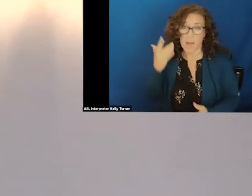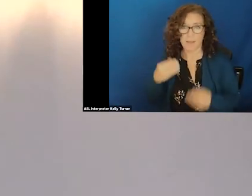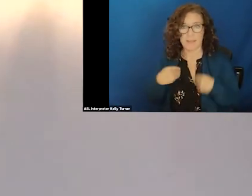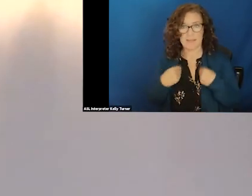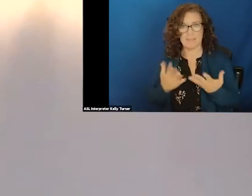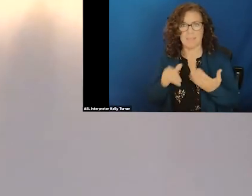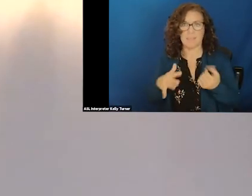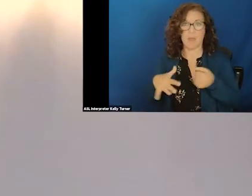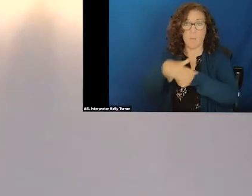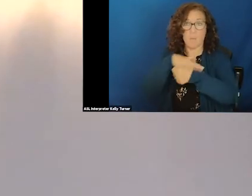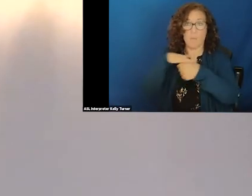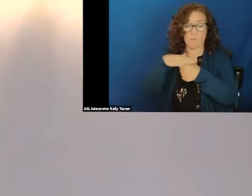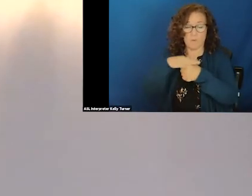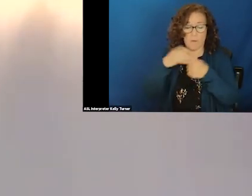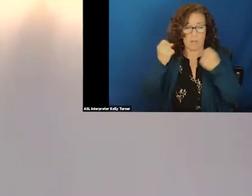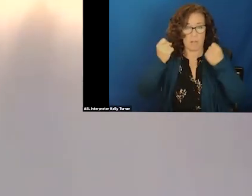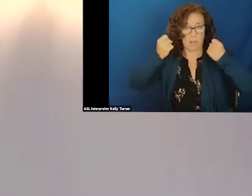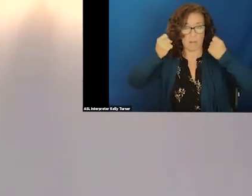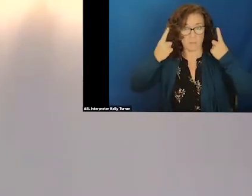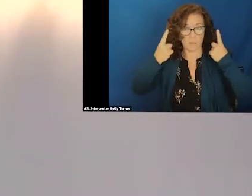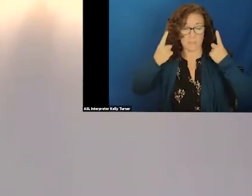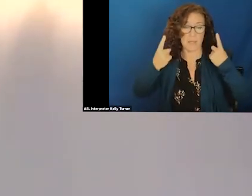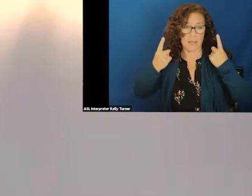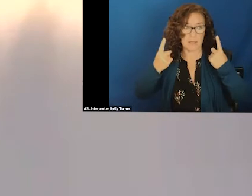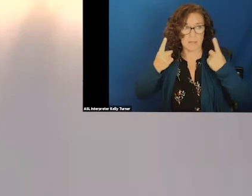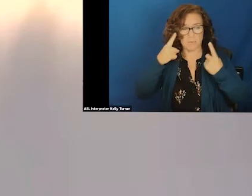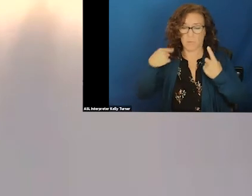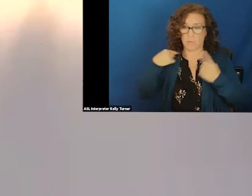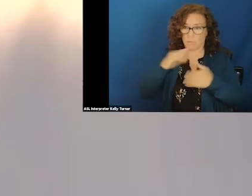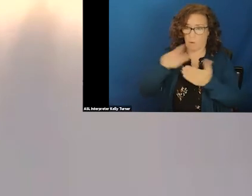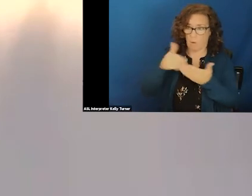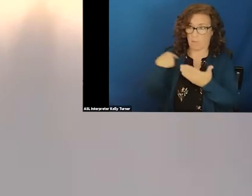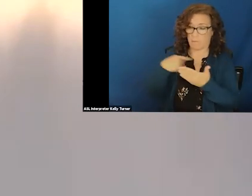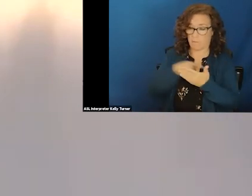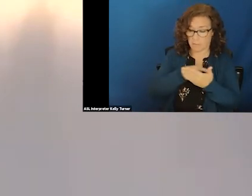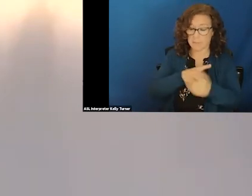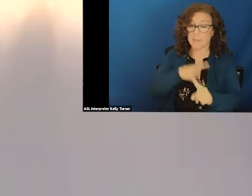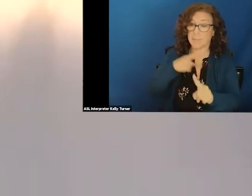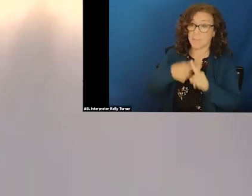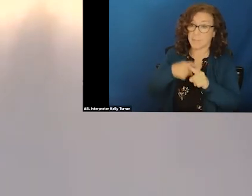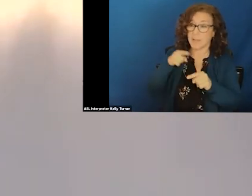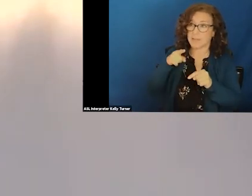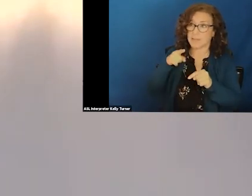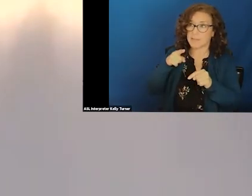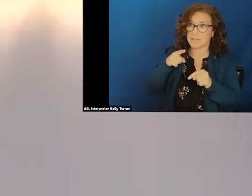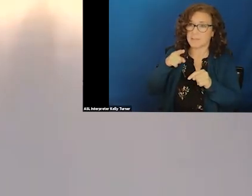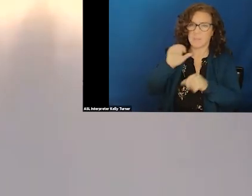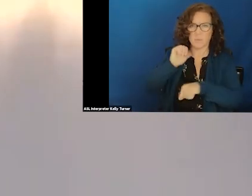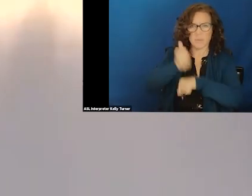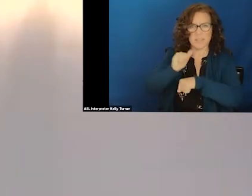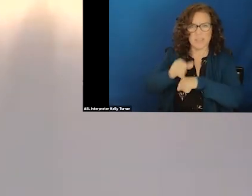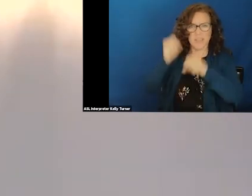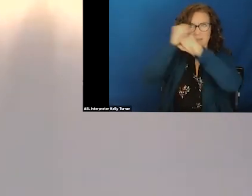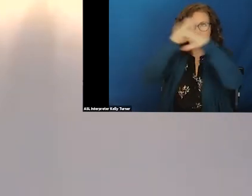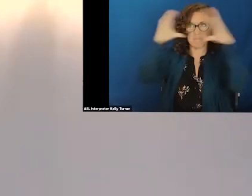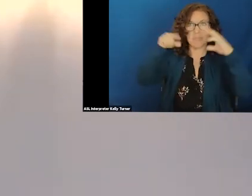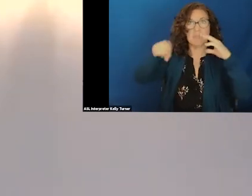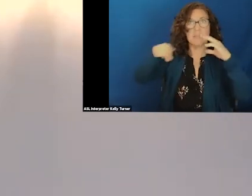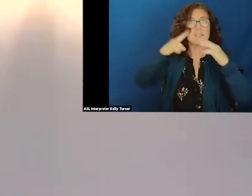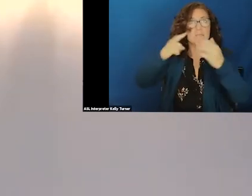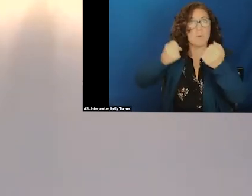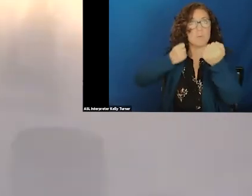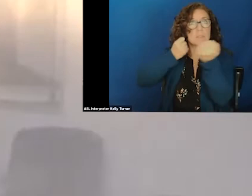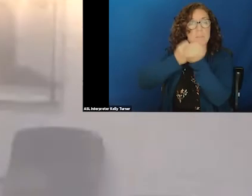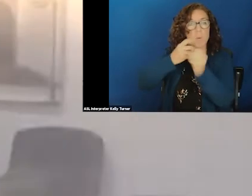is part of a very big plan to support our students is amazing. So thank you. But let's go forward with Dr. Becchio. Great.